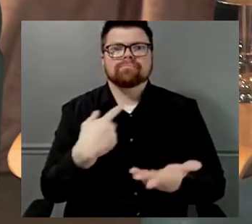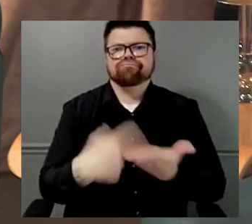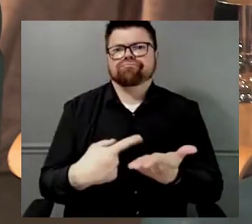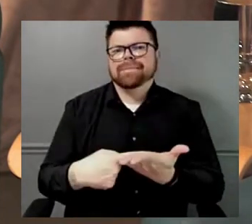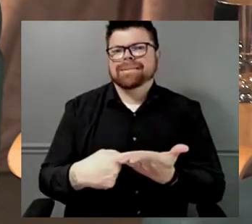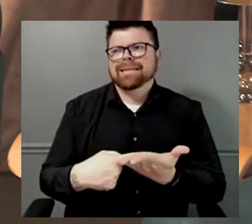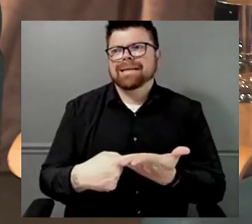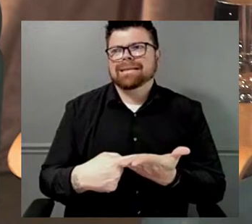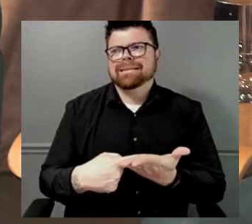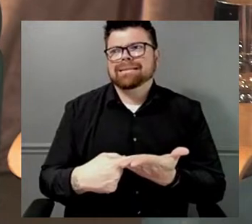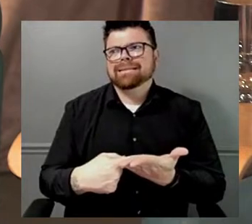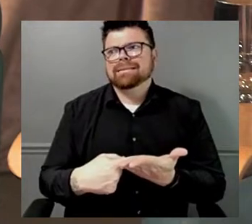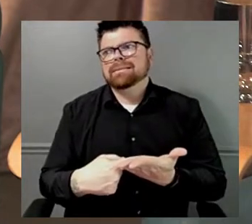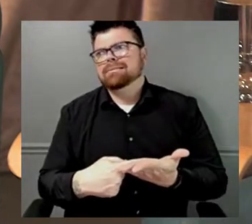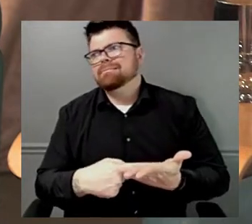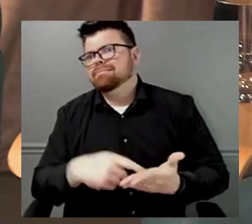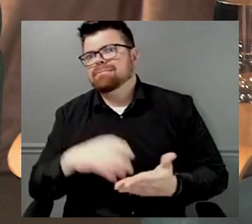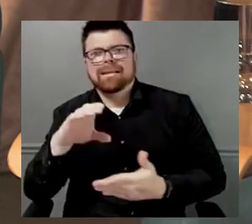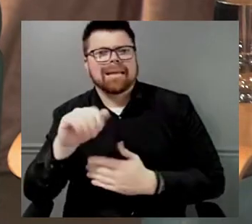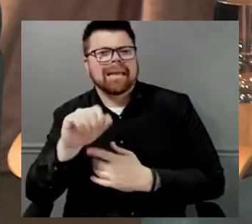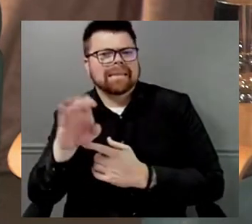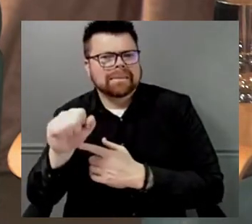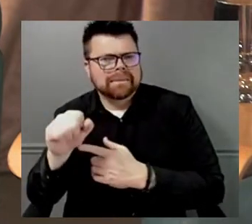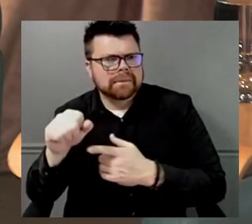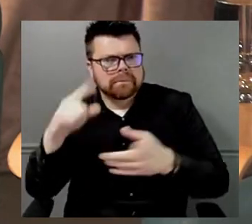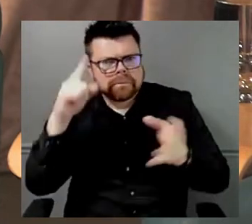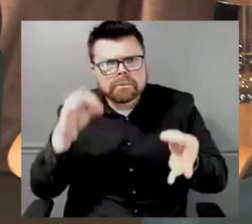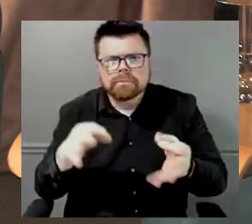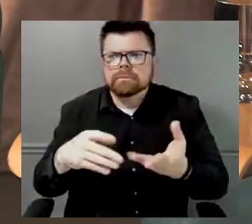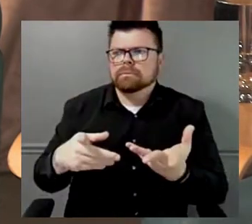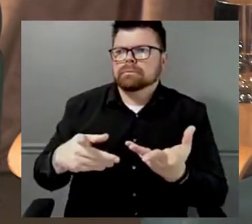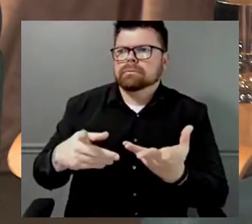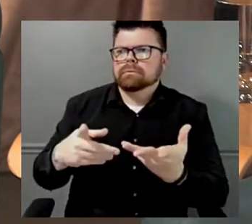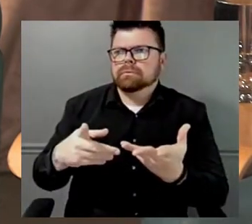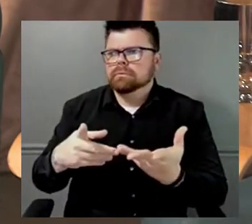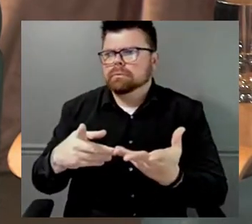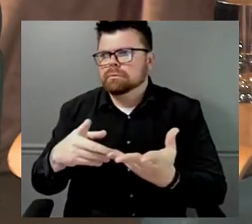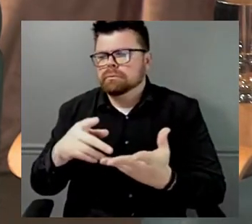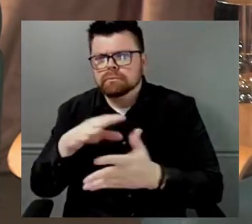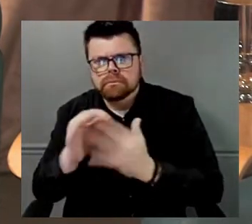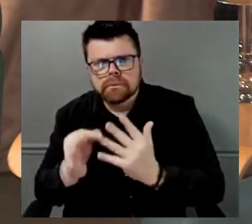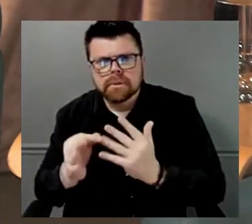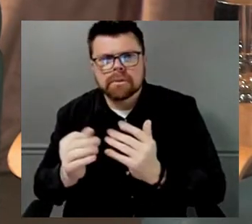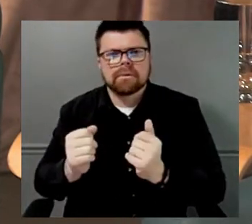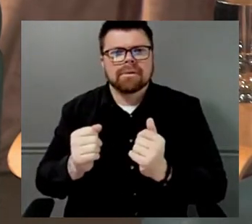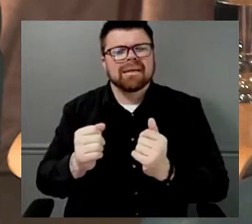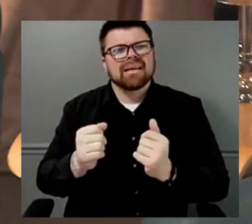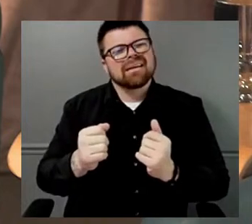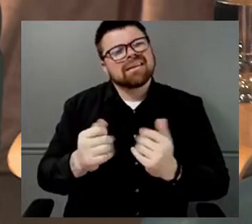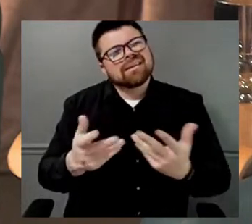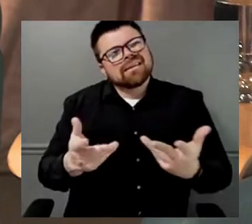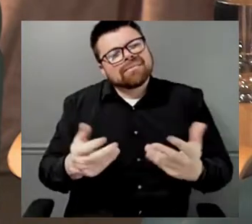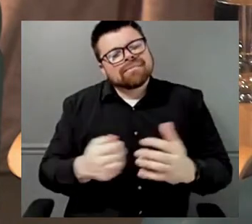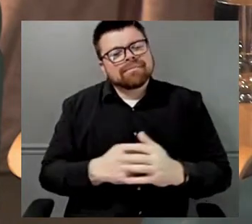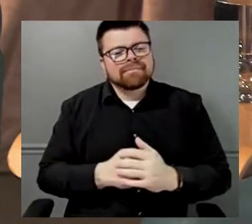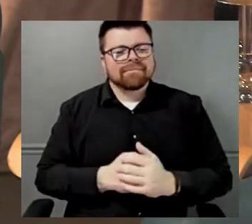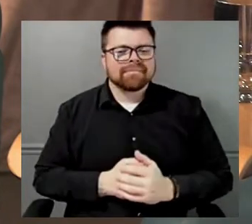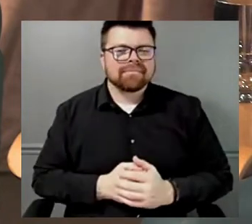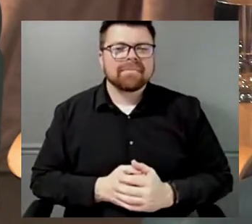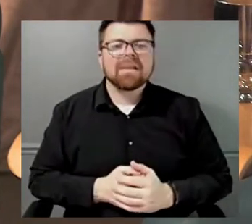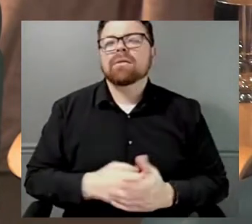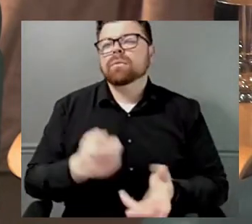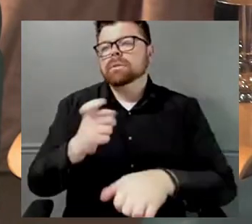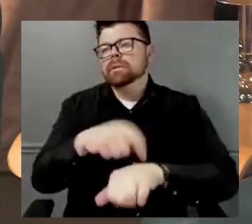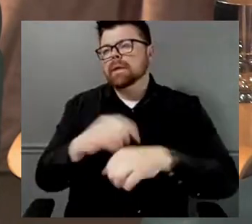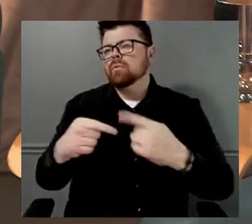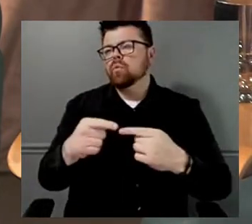those meals. And that had fallen into, not disfavor, but there had been a period in which the court was